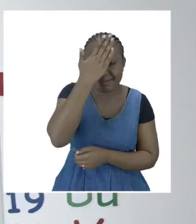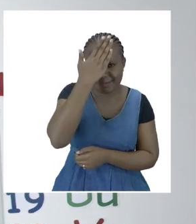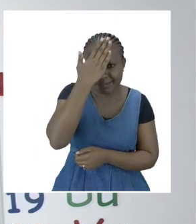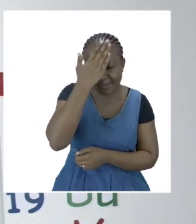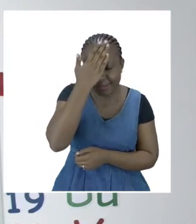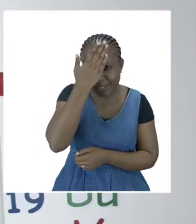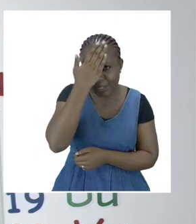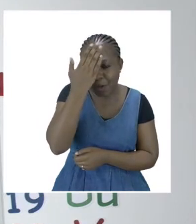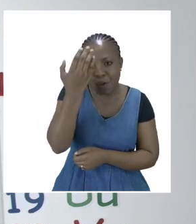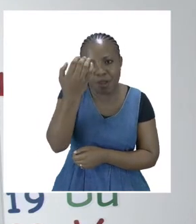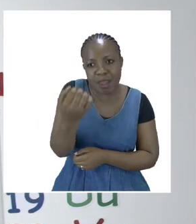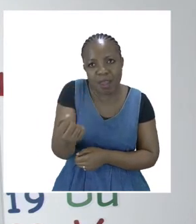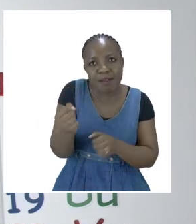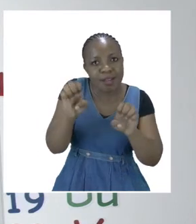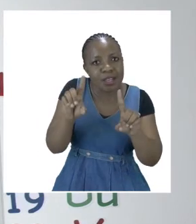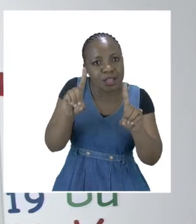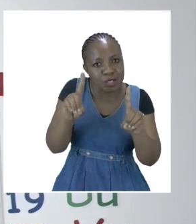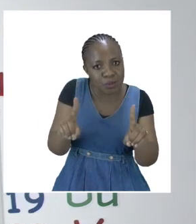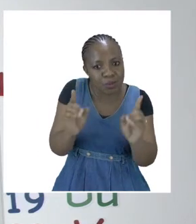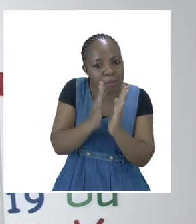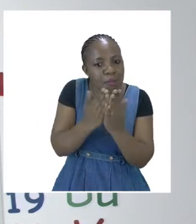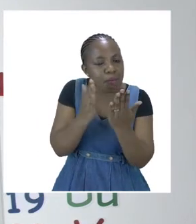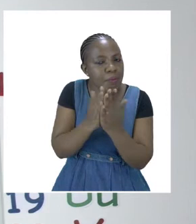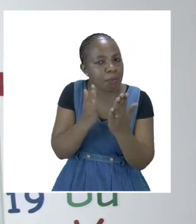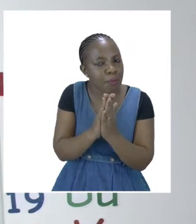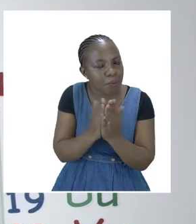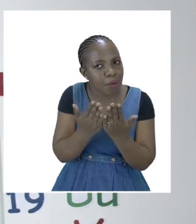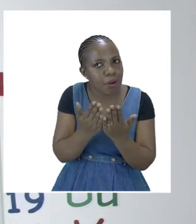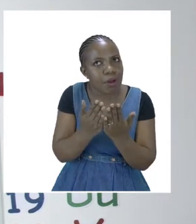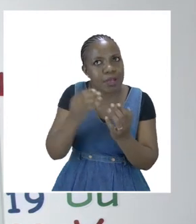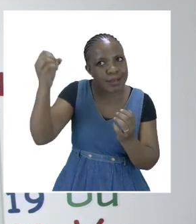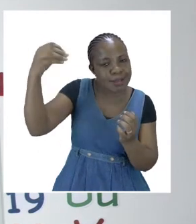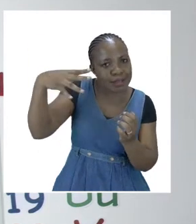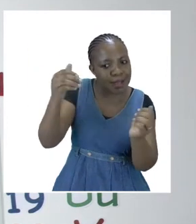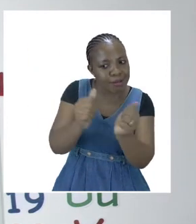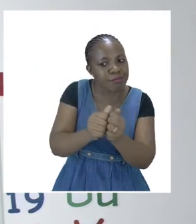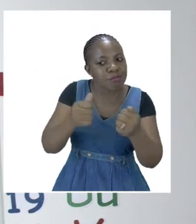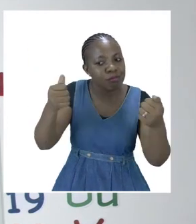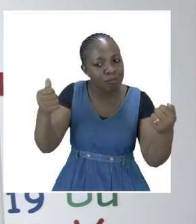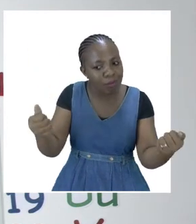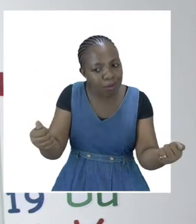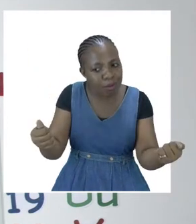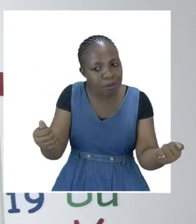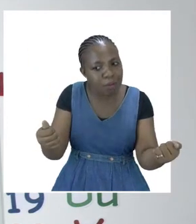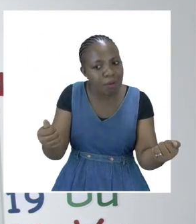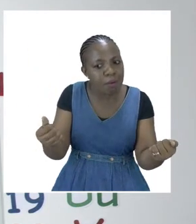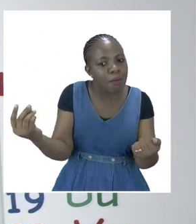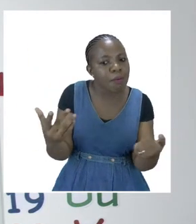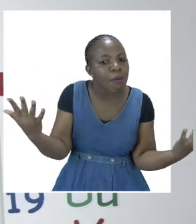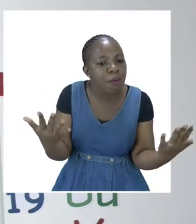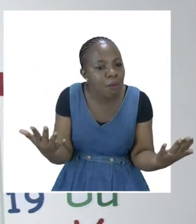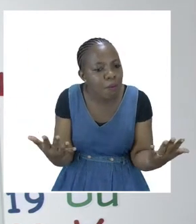booklet in our daily newspaper, street sales, or at your school every Monday